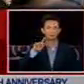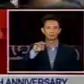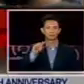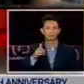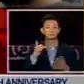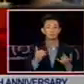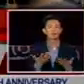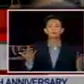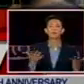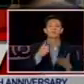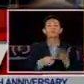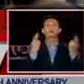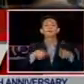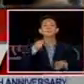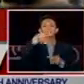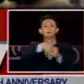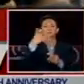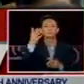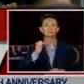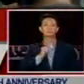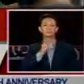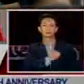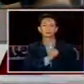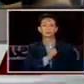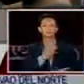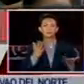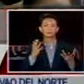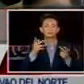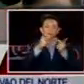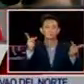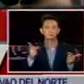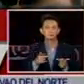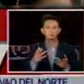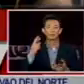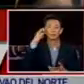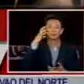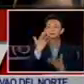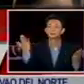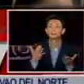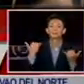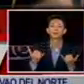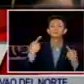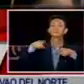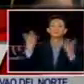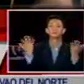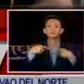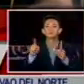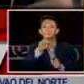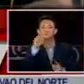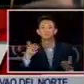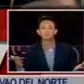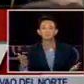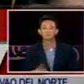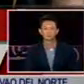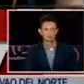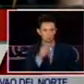you stand, what is happening? Do you have any word where the Chief Justice is right now in the Senate? Well, you